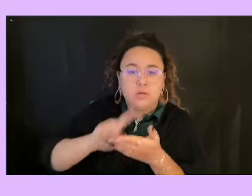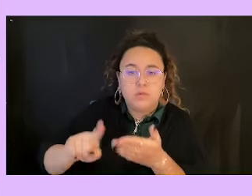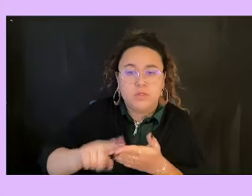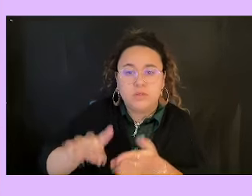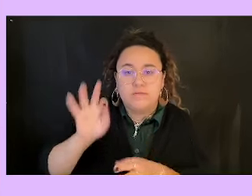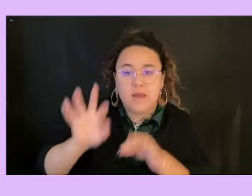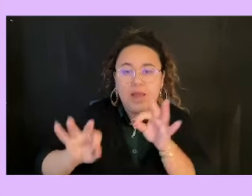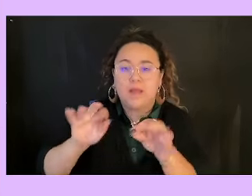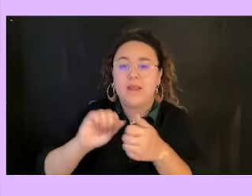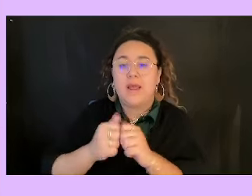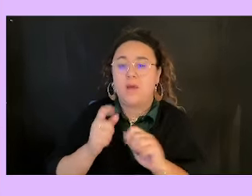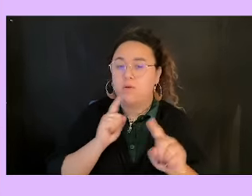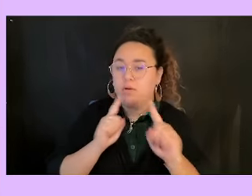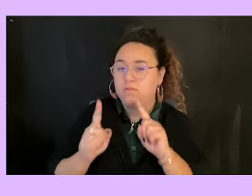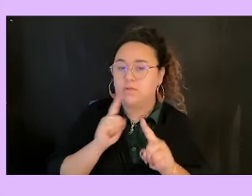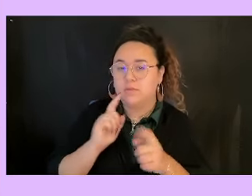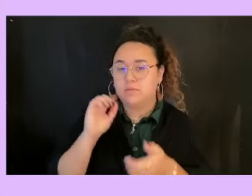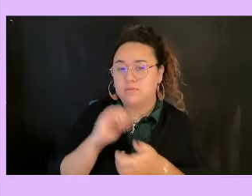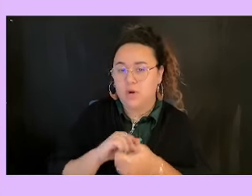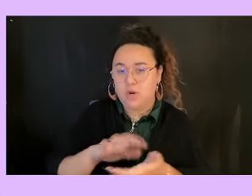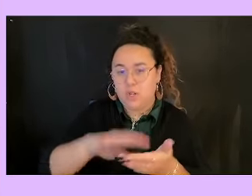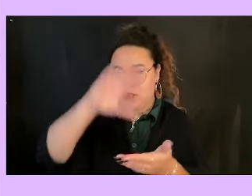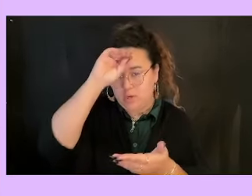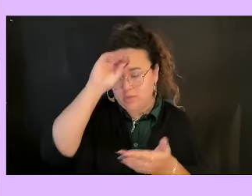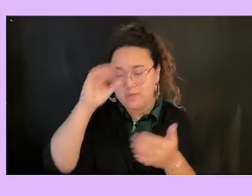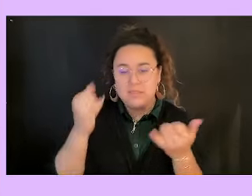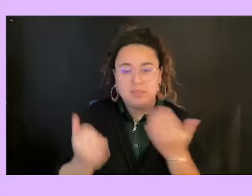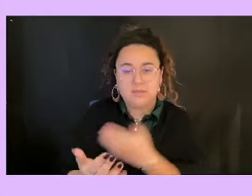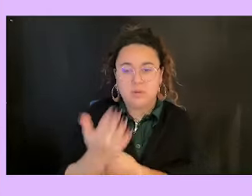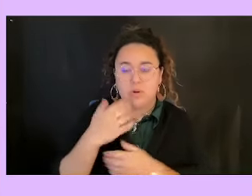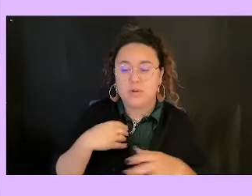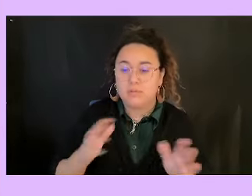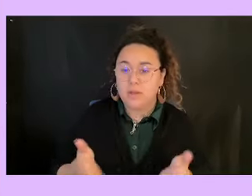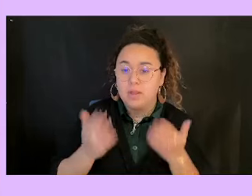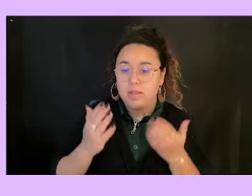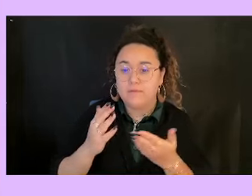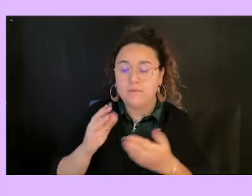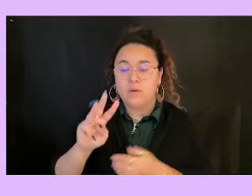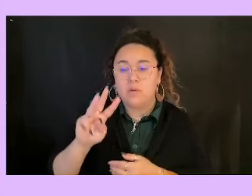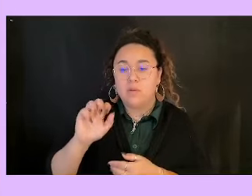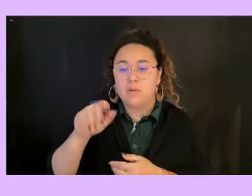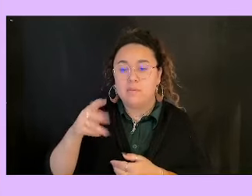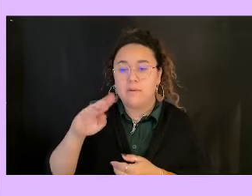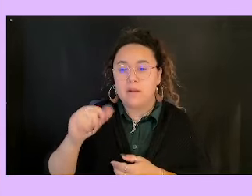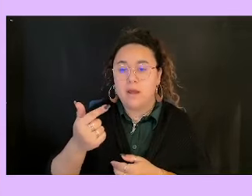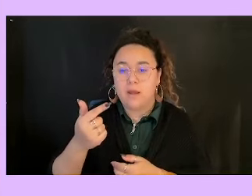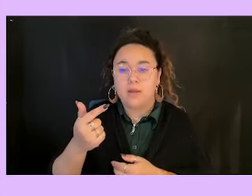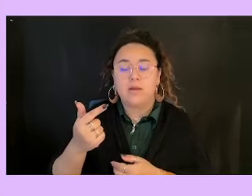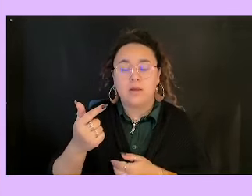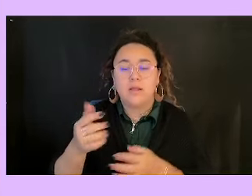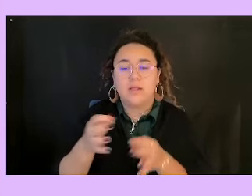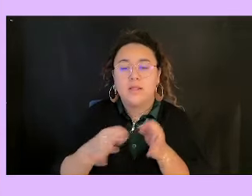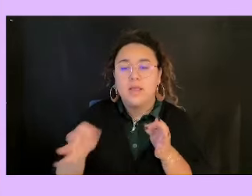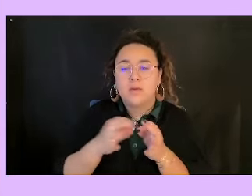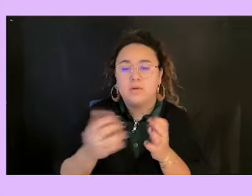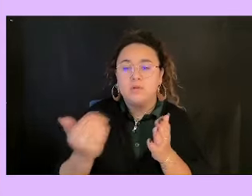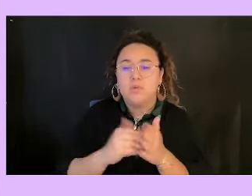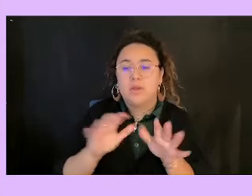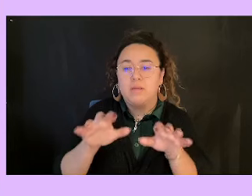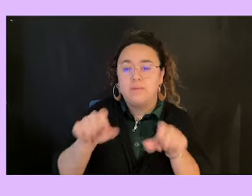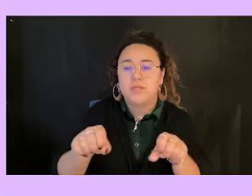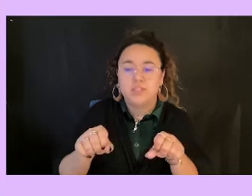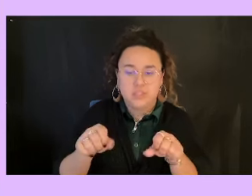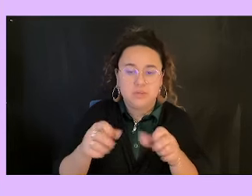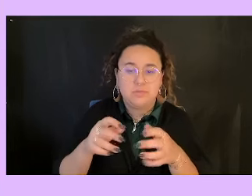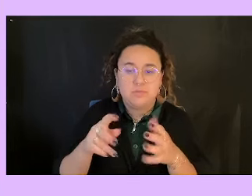learning. And this morning, I'd like to uplift in particular the Wampanoag Language Reclamation Project, which I first learned about